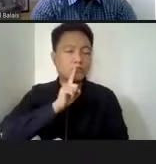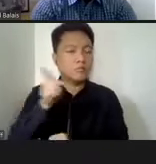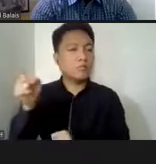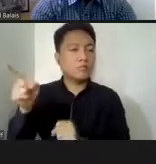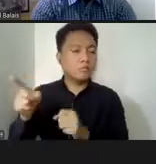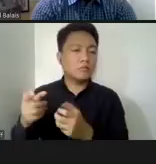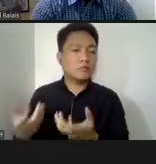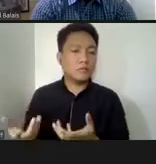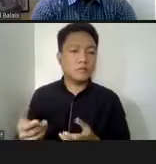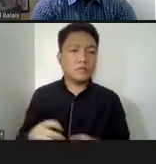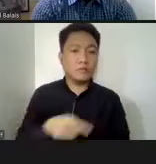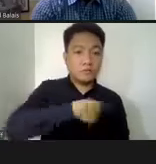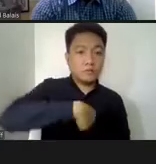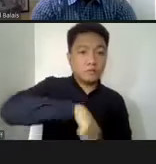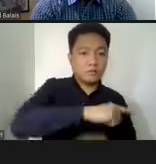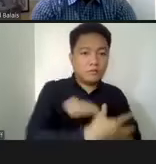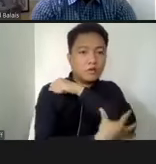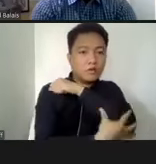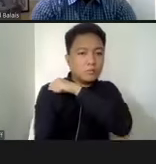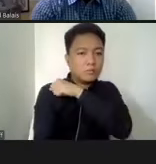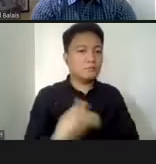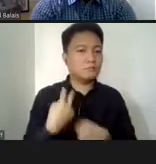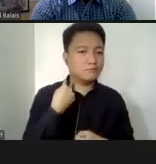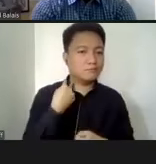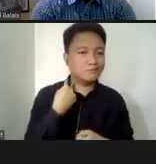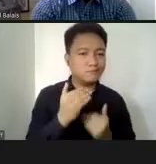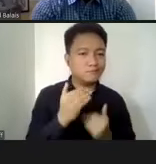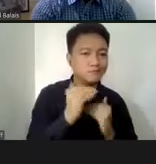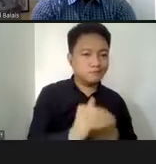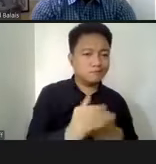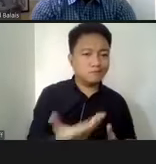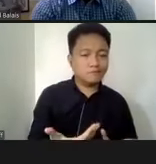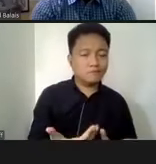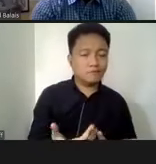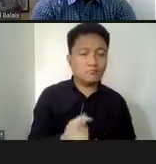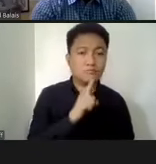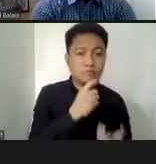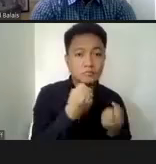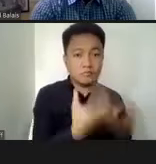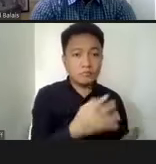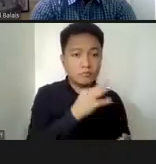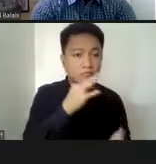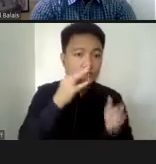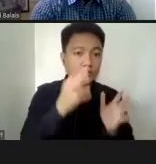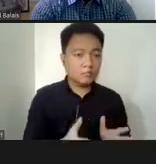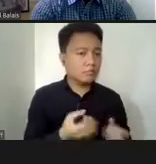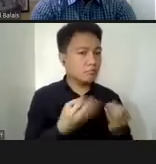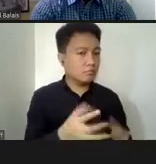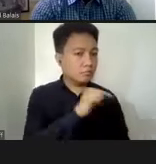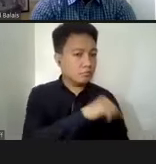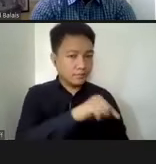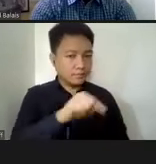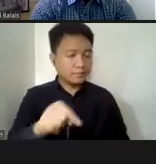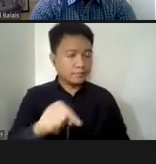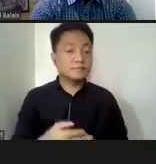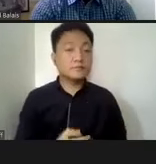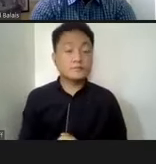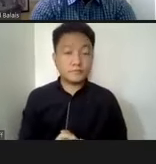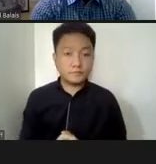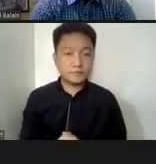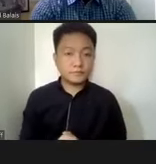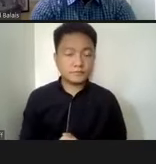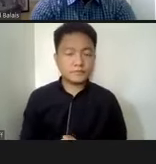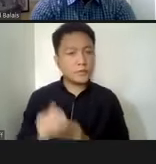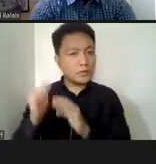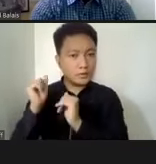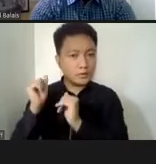So many. So sana all of us would really love our own